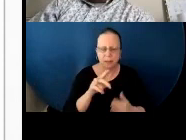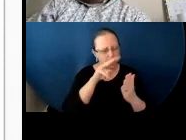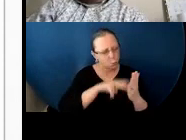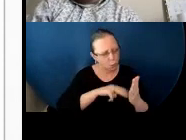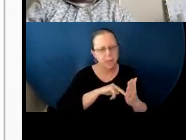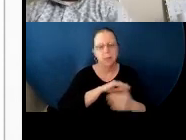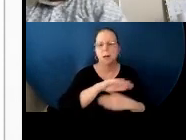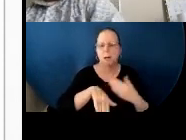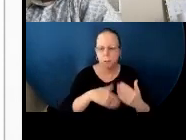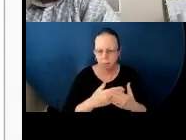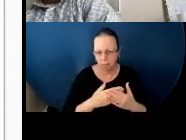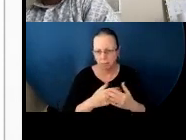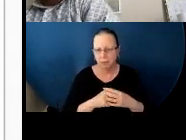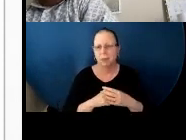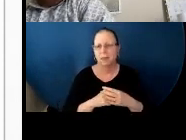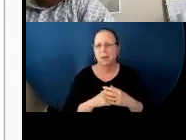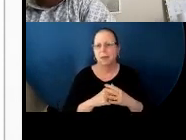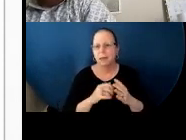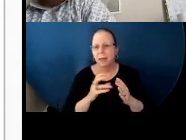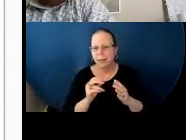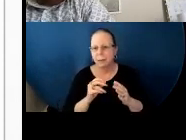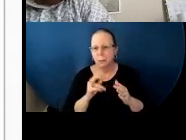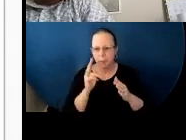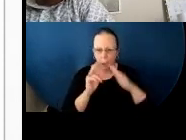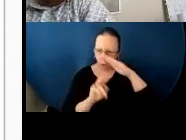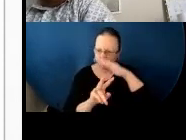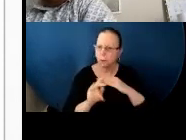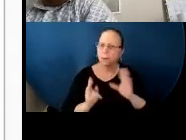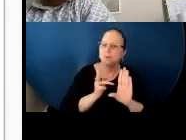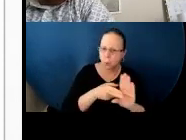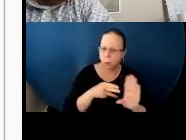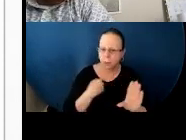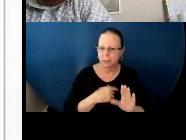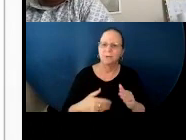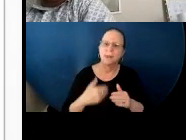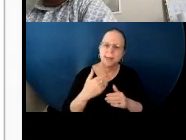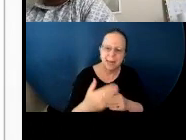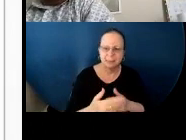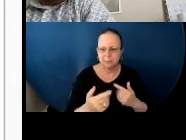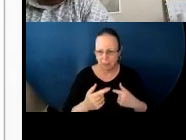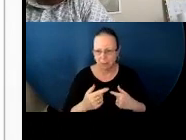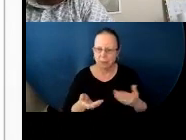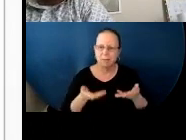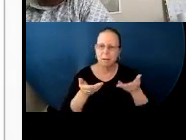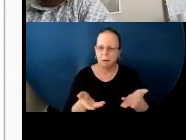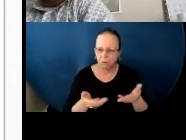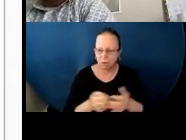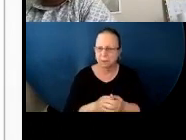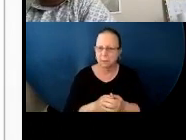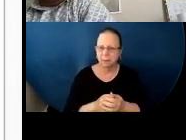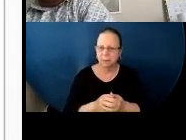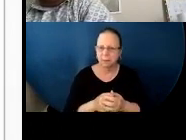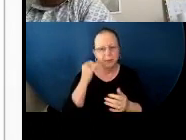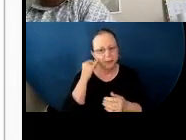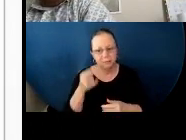it to try and decide what our agenda for the next upcoming offerings will be. So if you